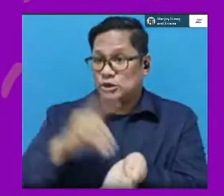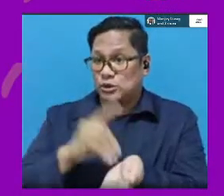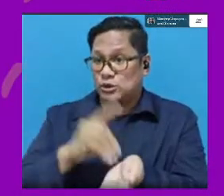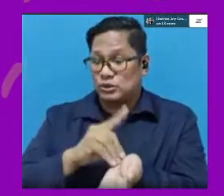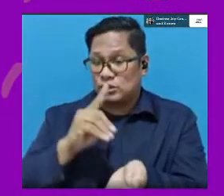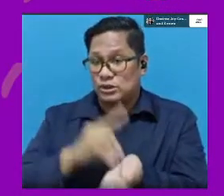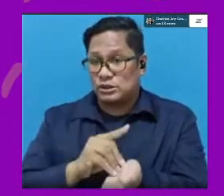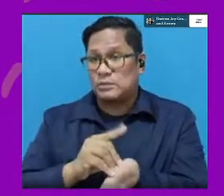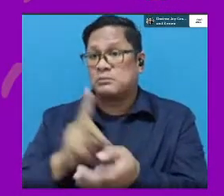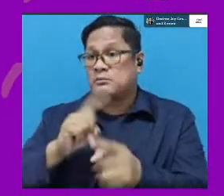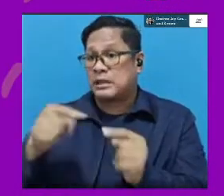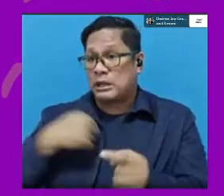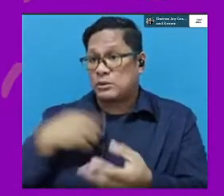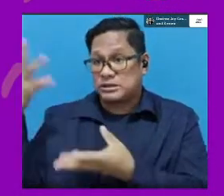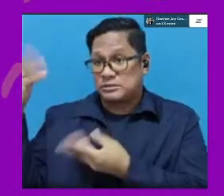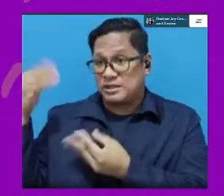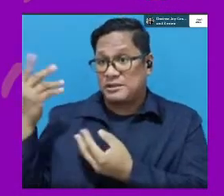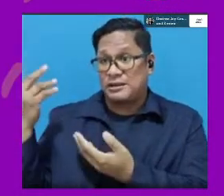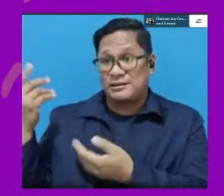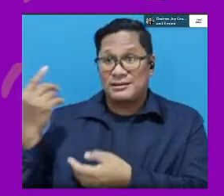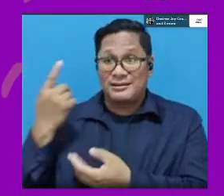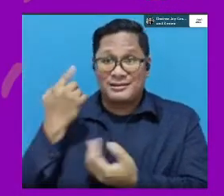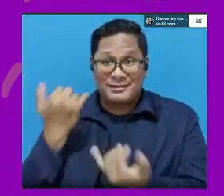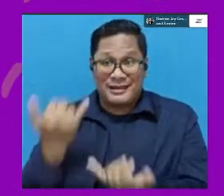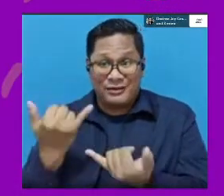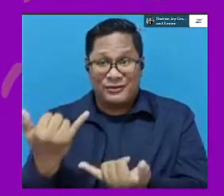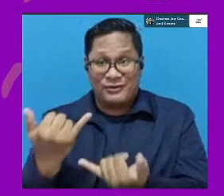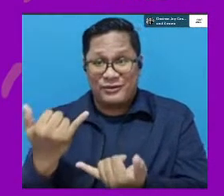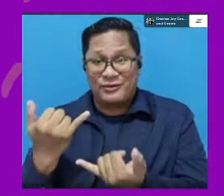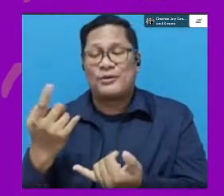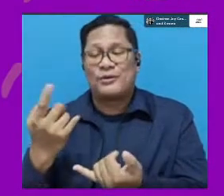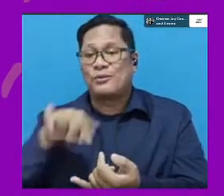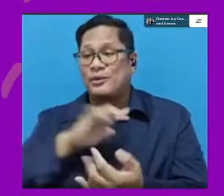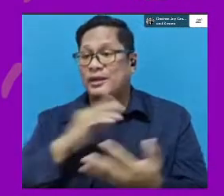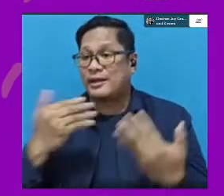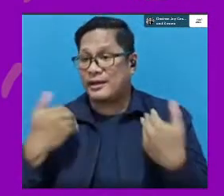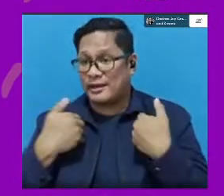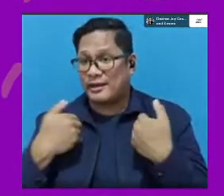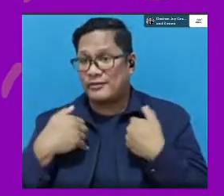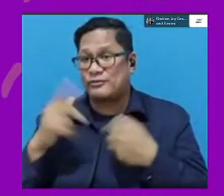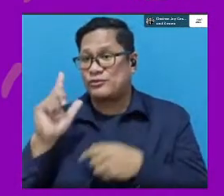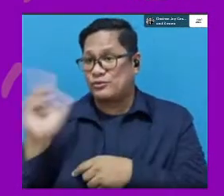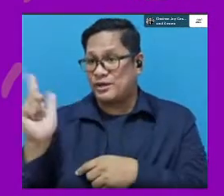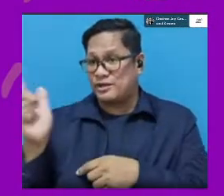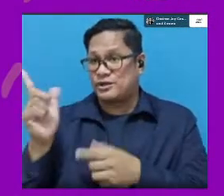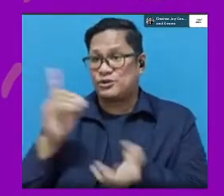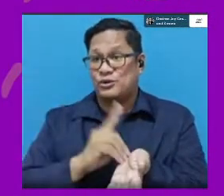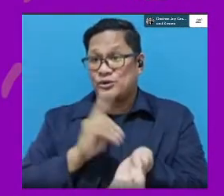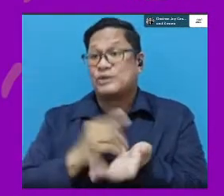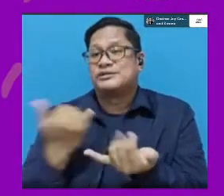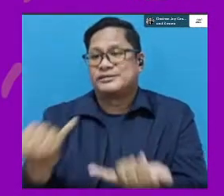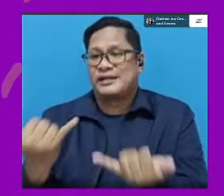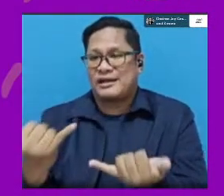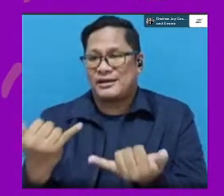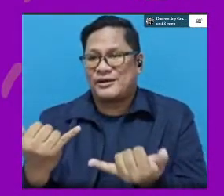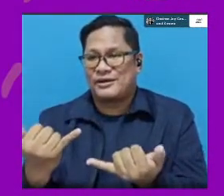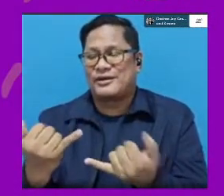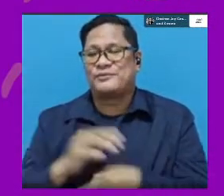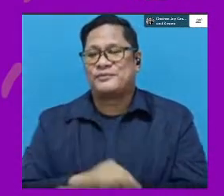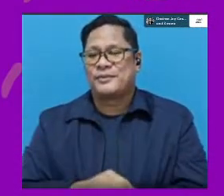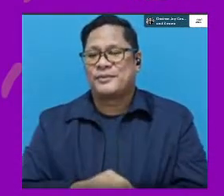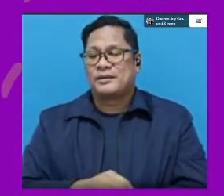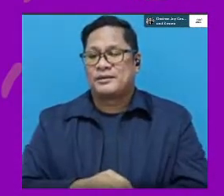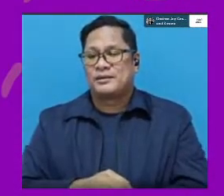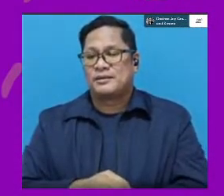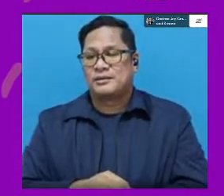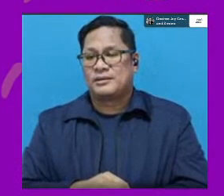updated by Dr. Jillian. We already have 20 doctors as of today